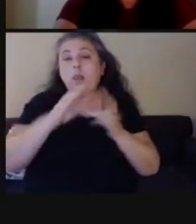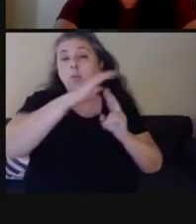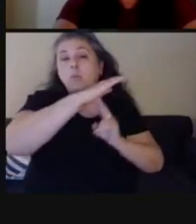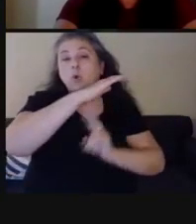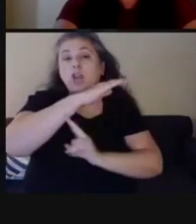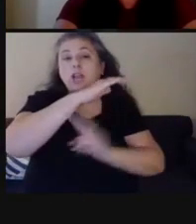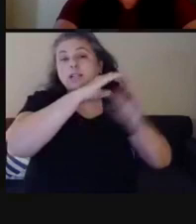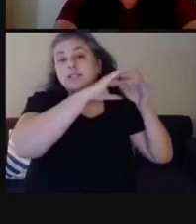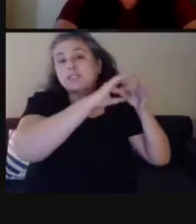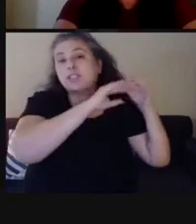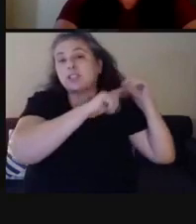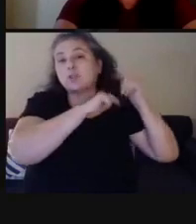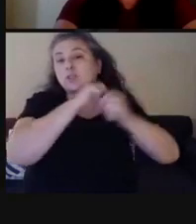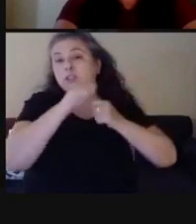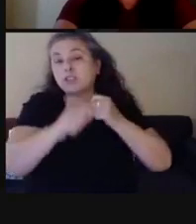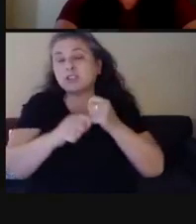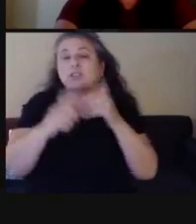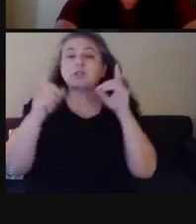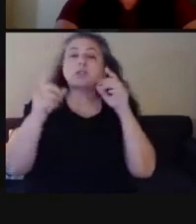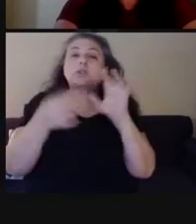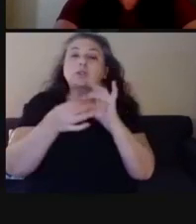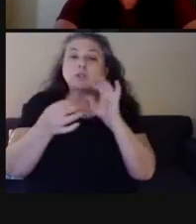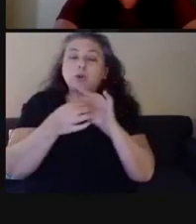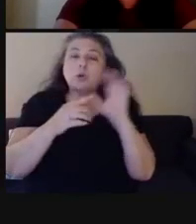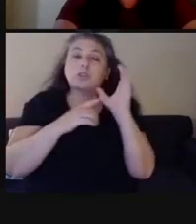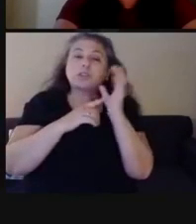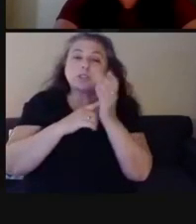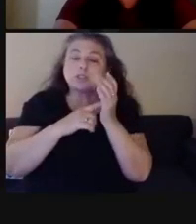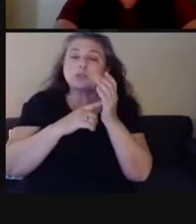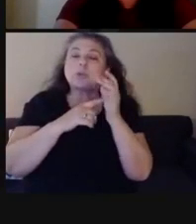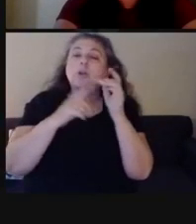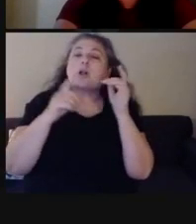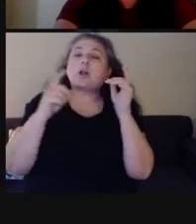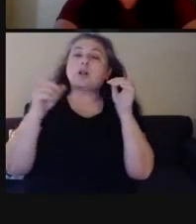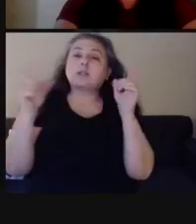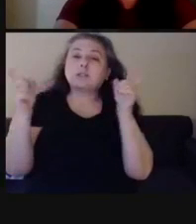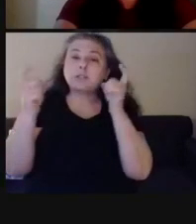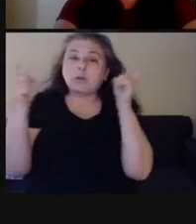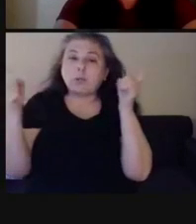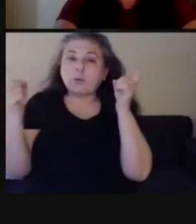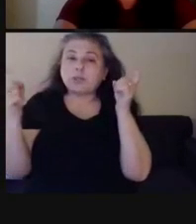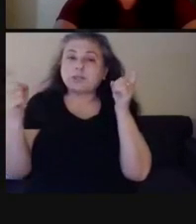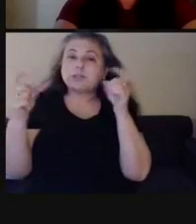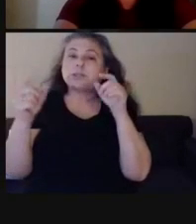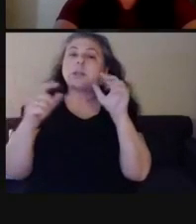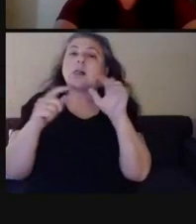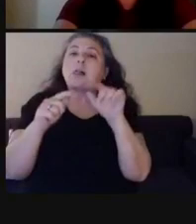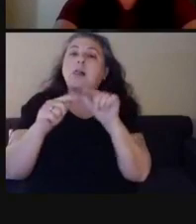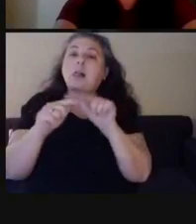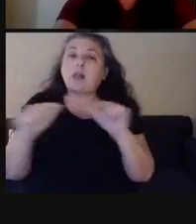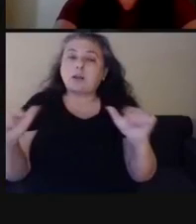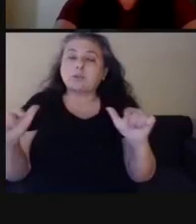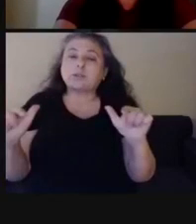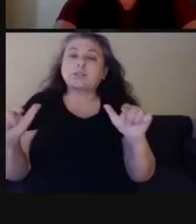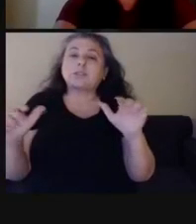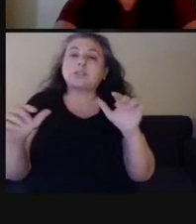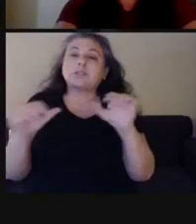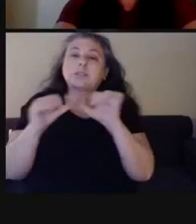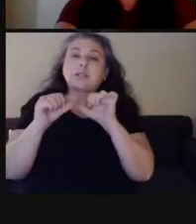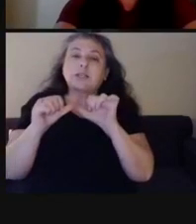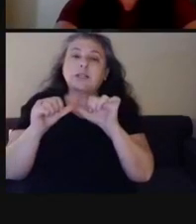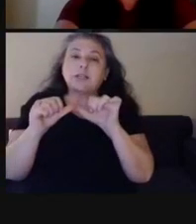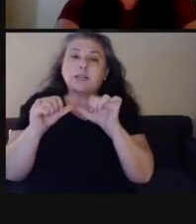stories, our ceremonies, our culture, our language to our younger generation to keep that knowledge